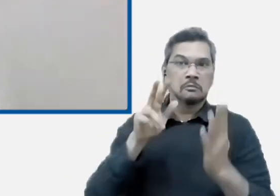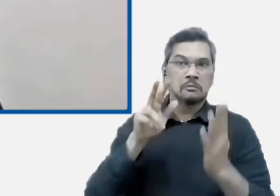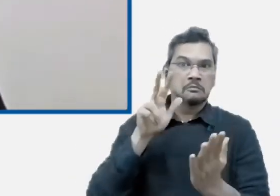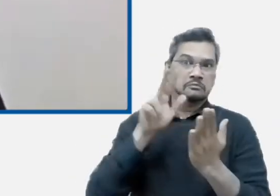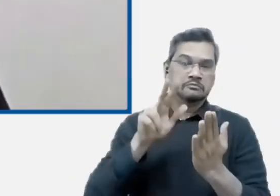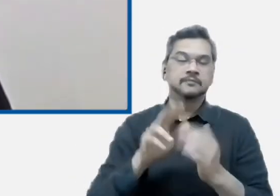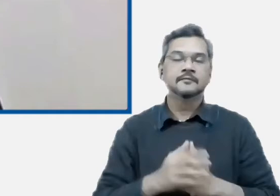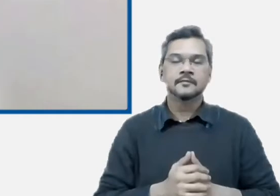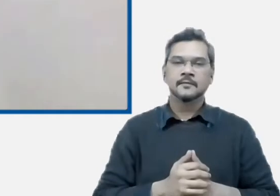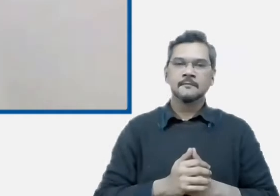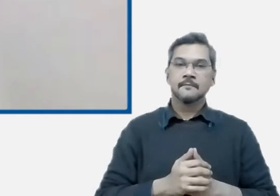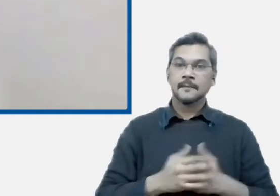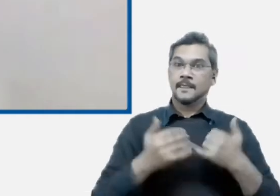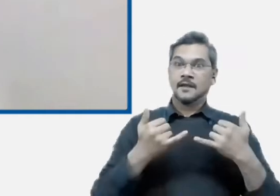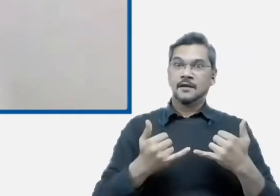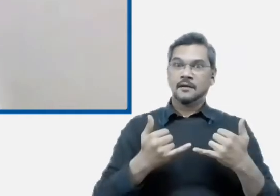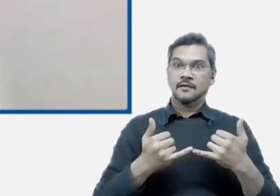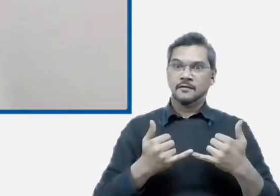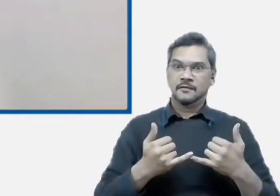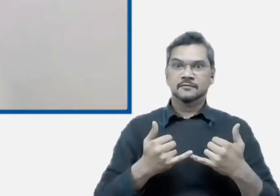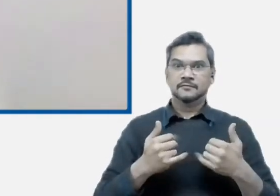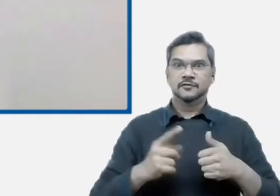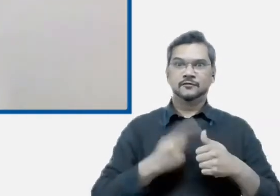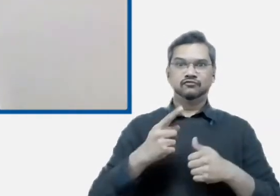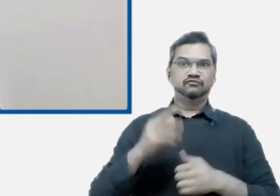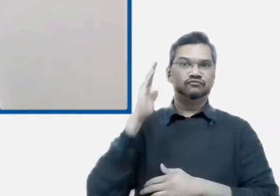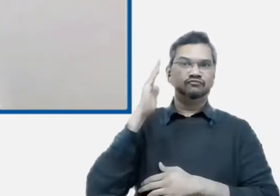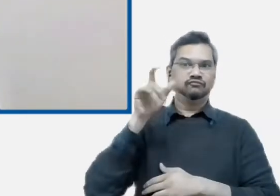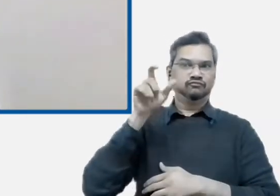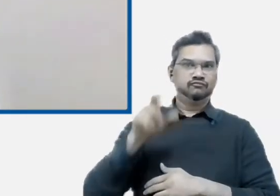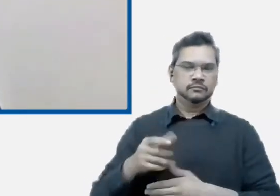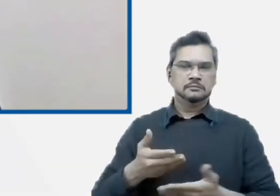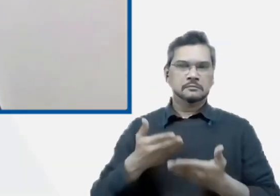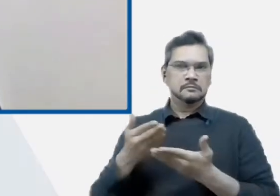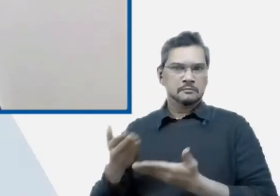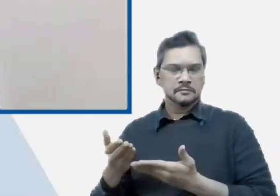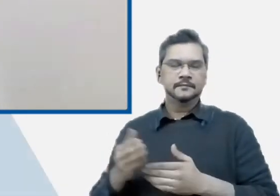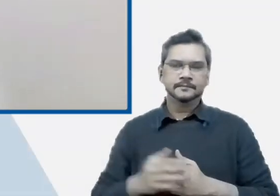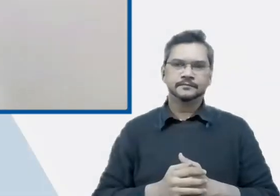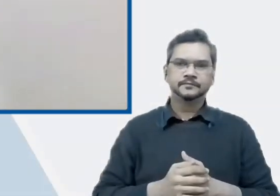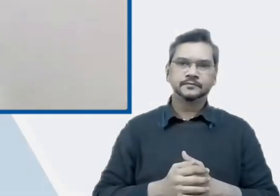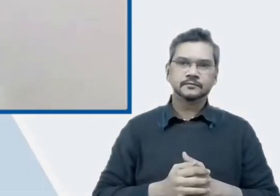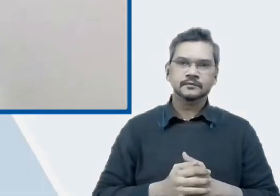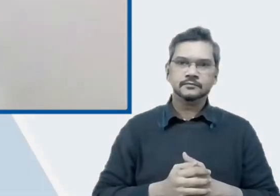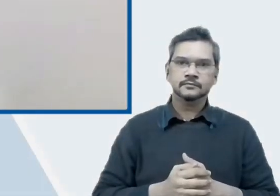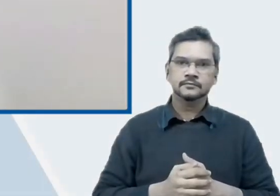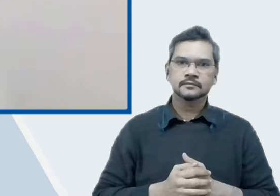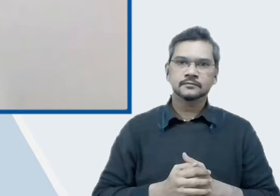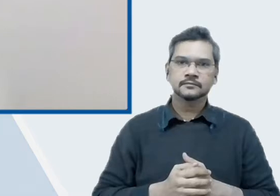PO matrix, I just wanted to draw your attention to the fact that you can put your